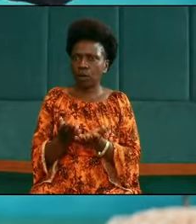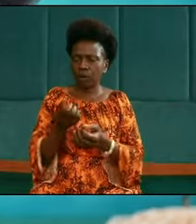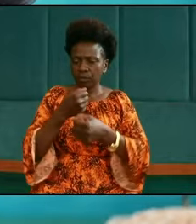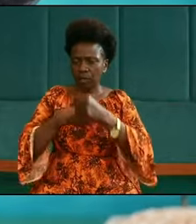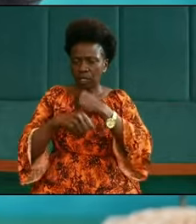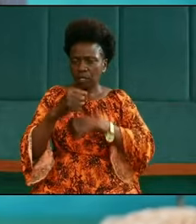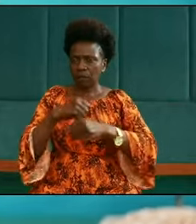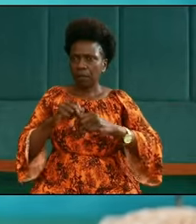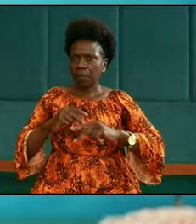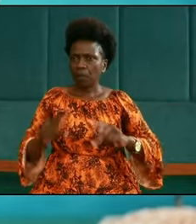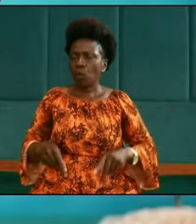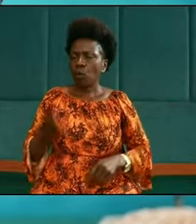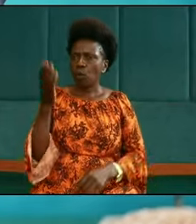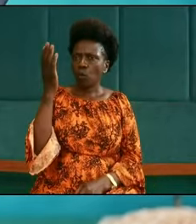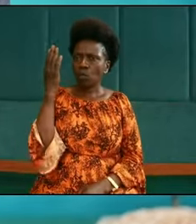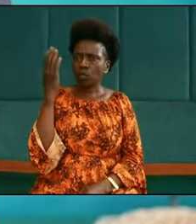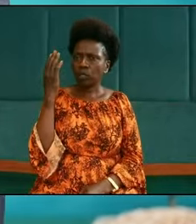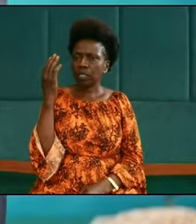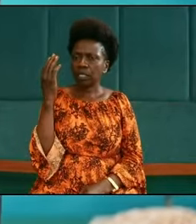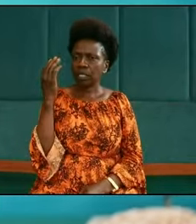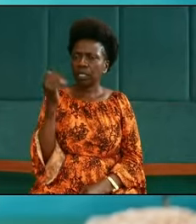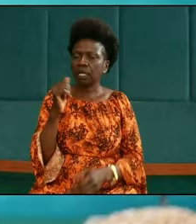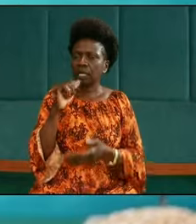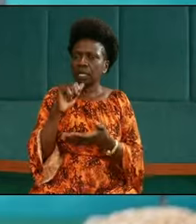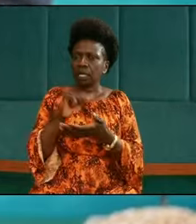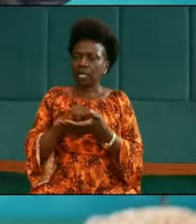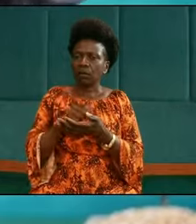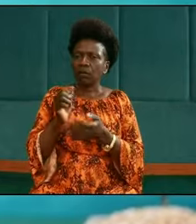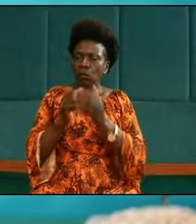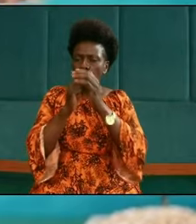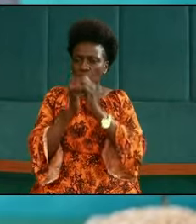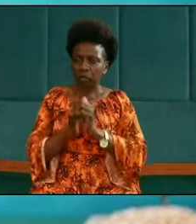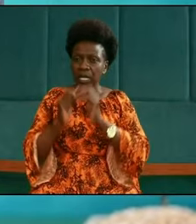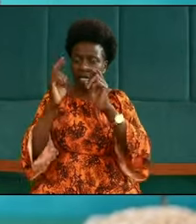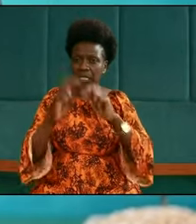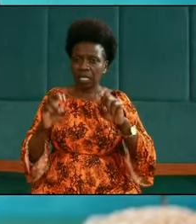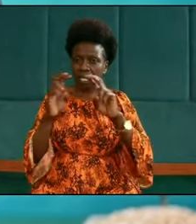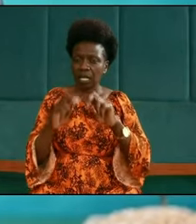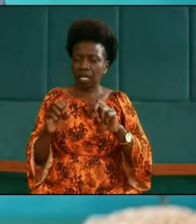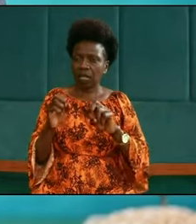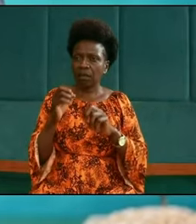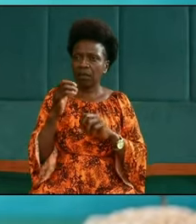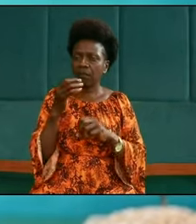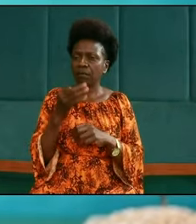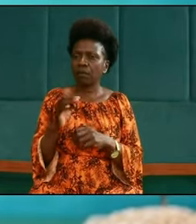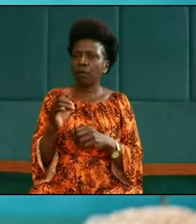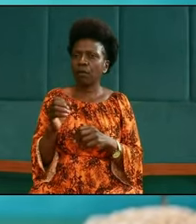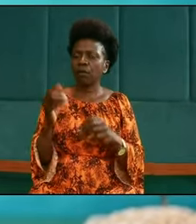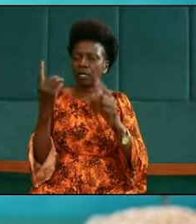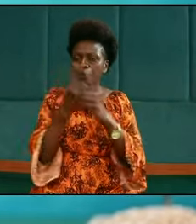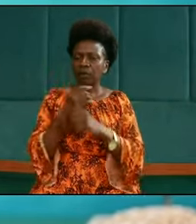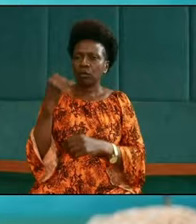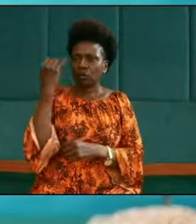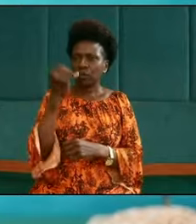of the people was that of worshiping and seeking foreign gods. Yet